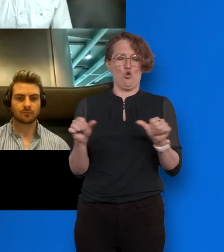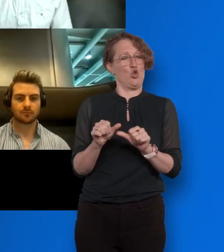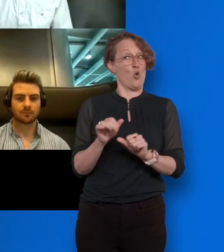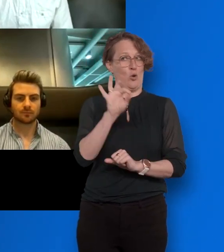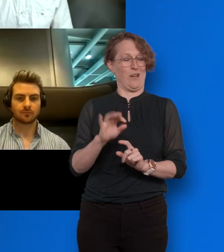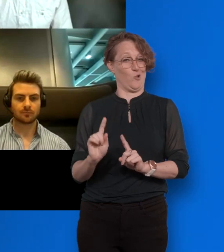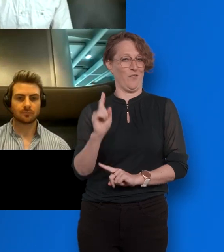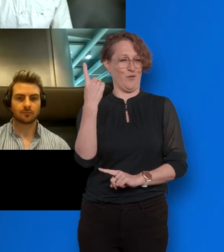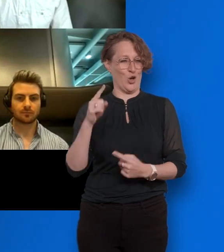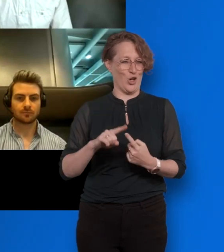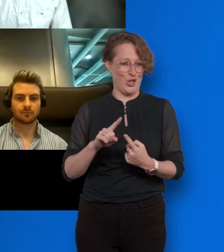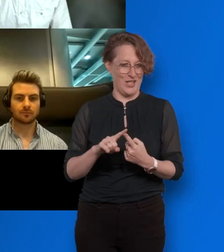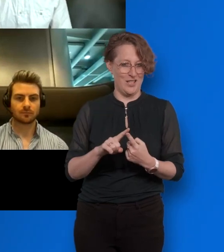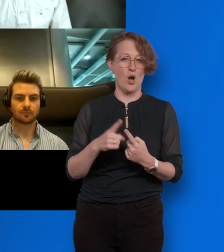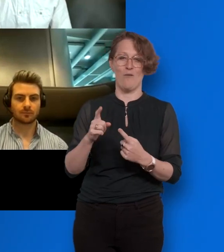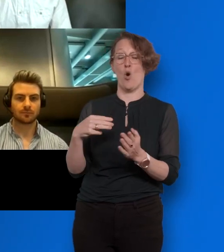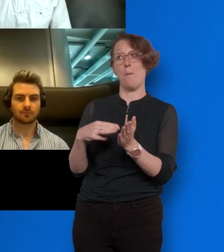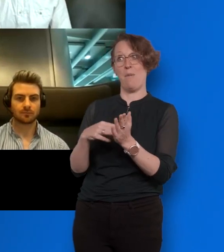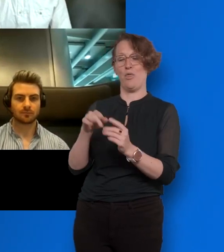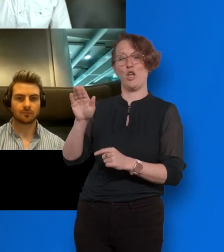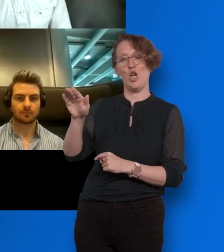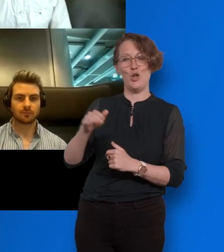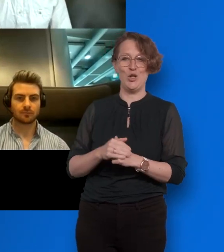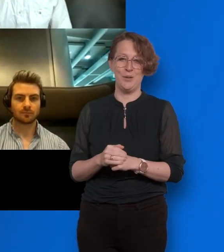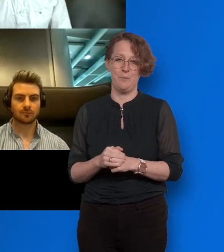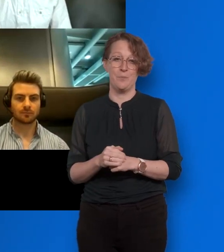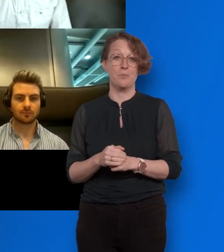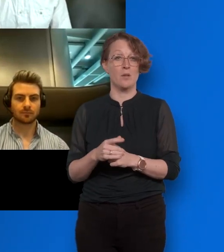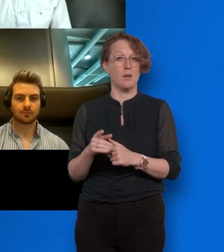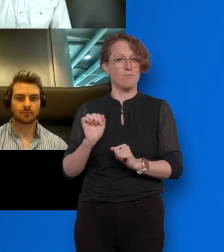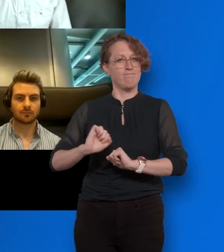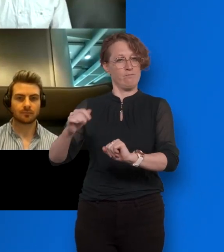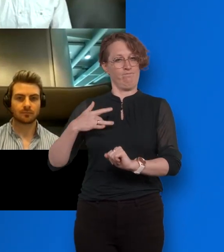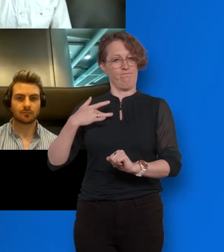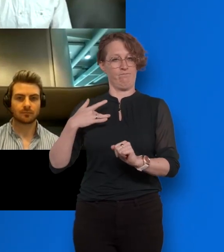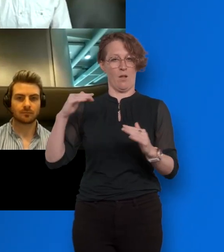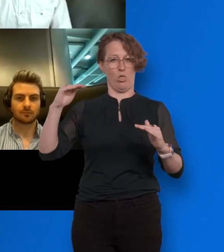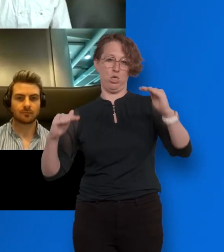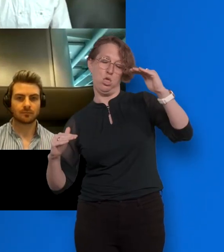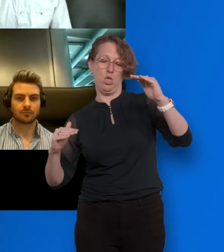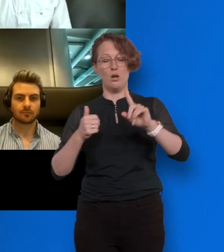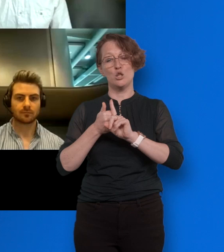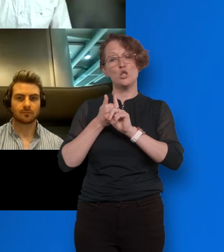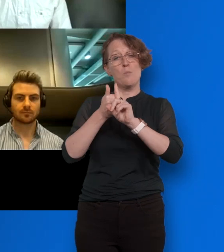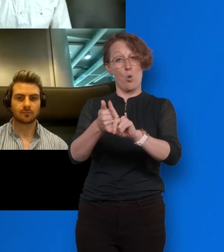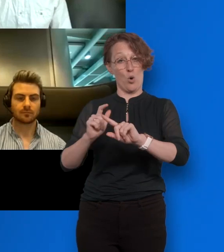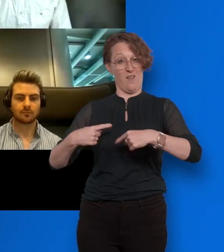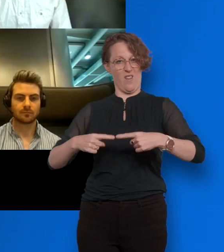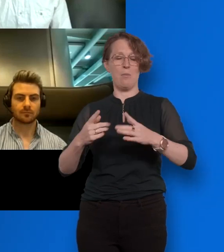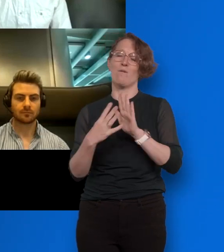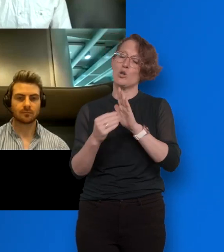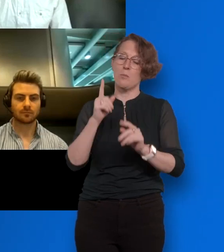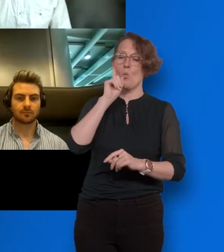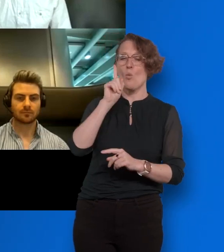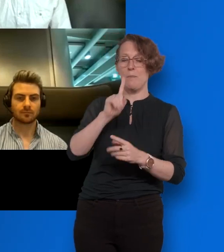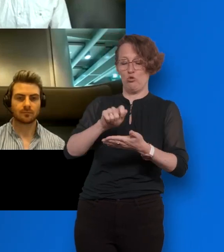first. One last one for Mathew. Any opinions on how the disparity between support available, for example, for women writing